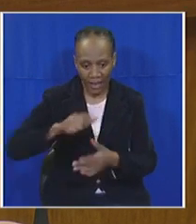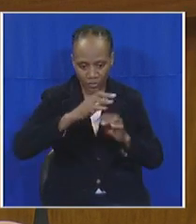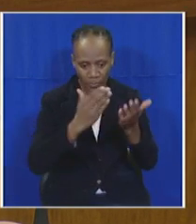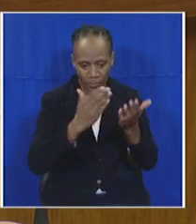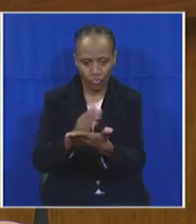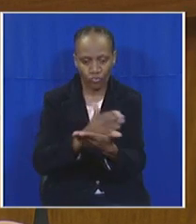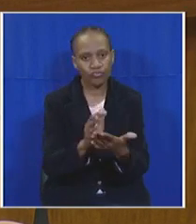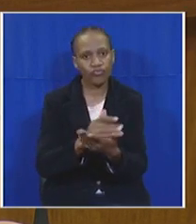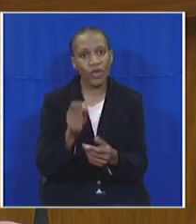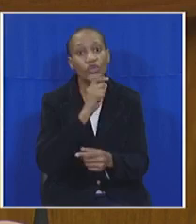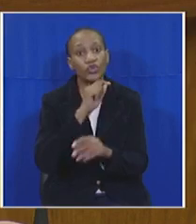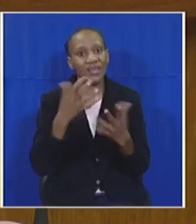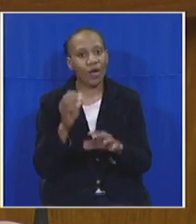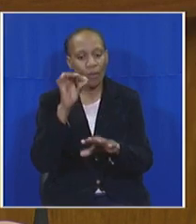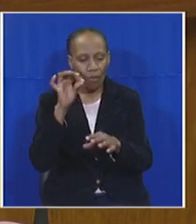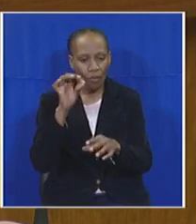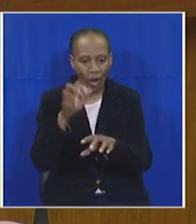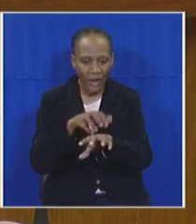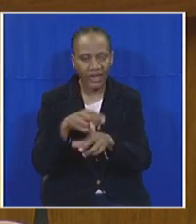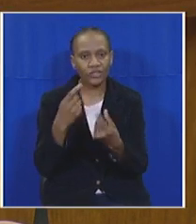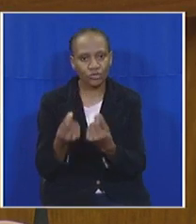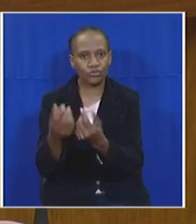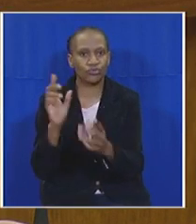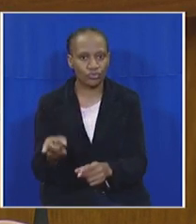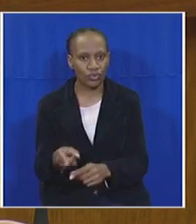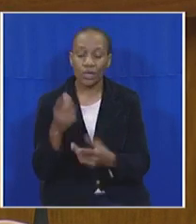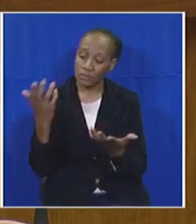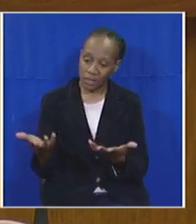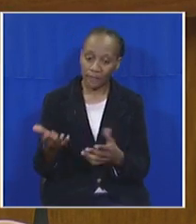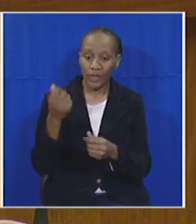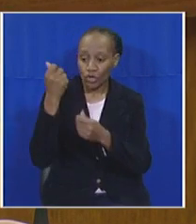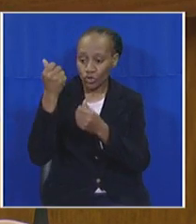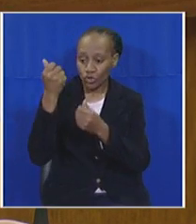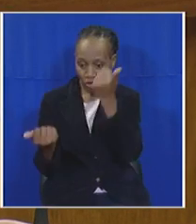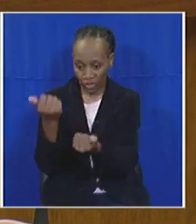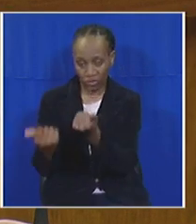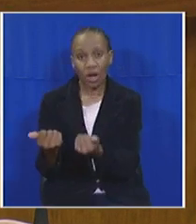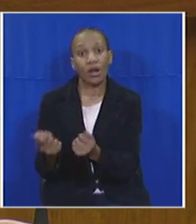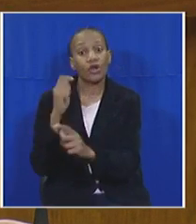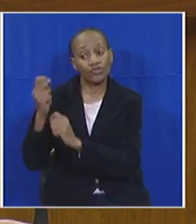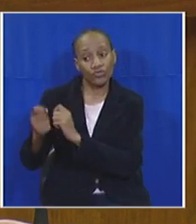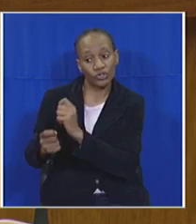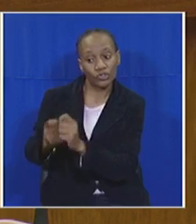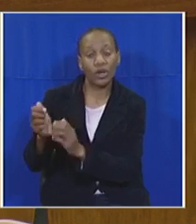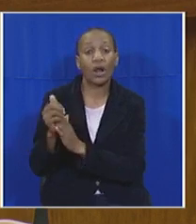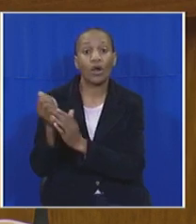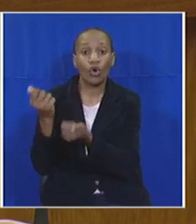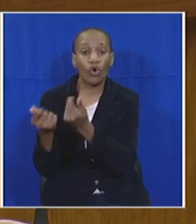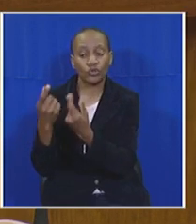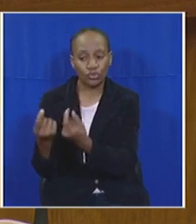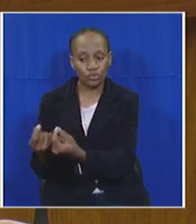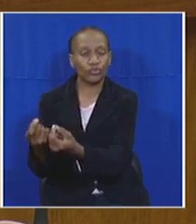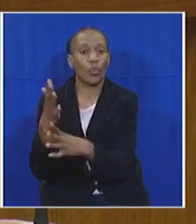subsistence agricultural use, to perform judicial functions through tribal courts by resolving certain categories of